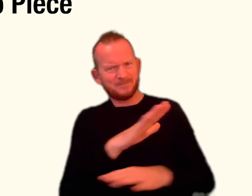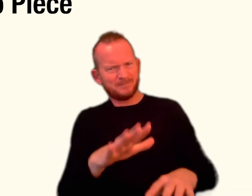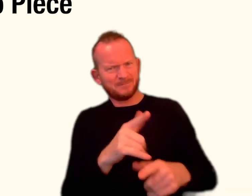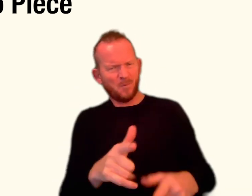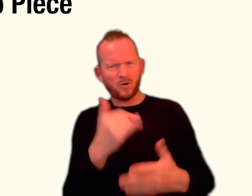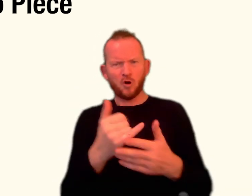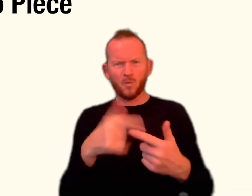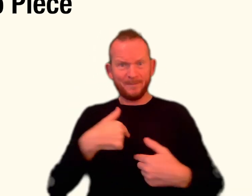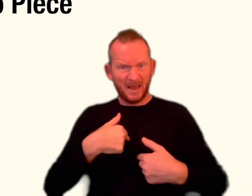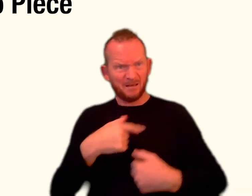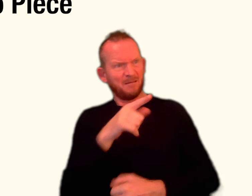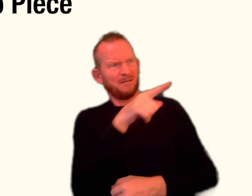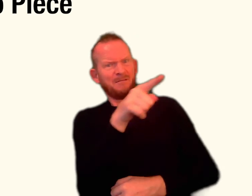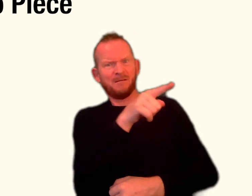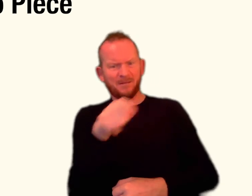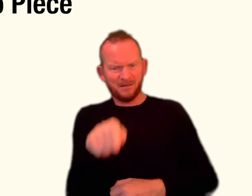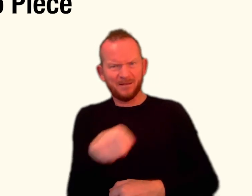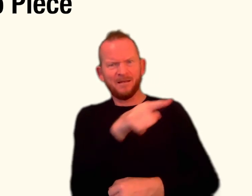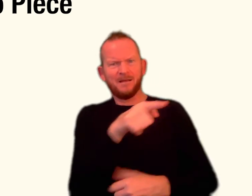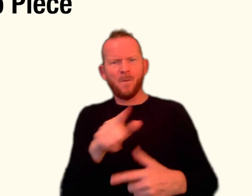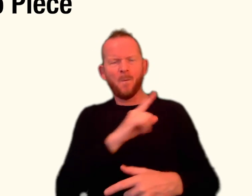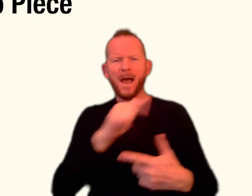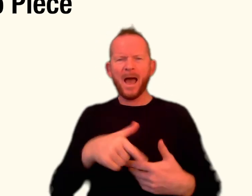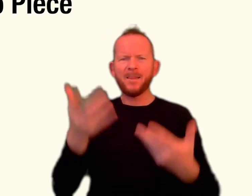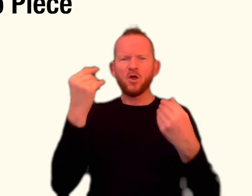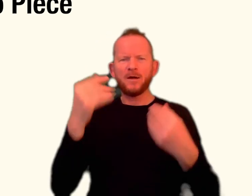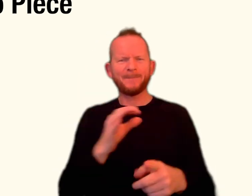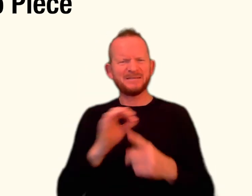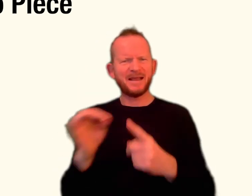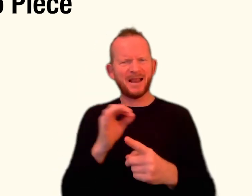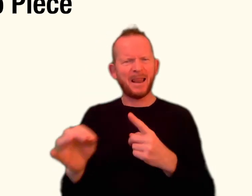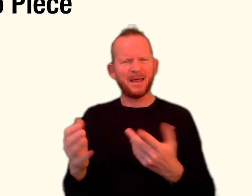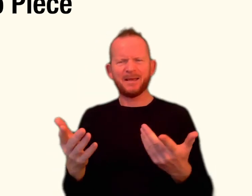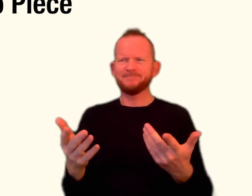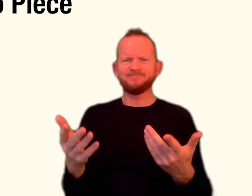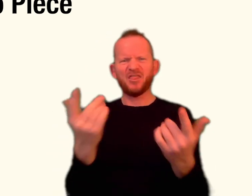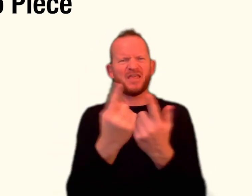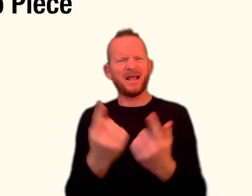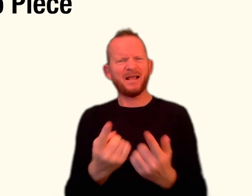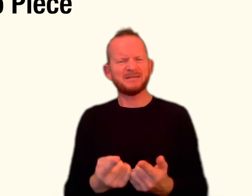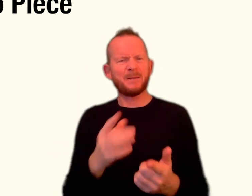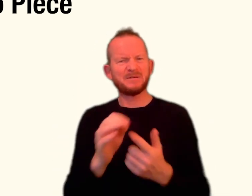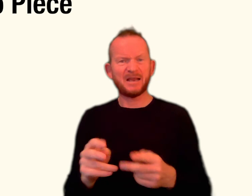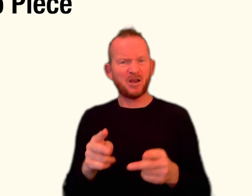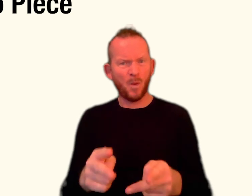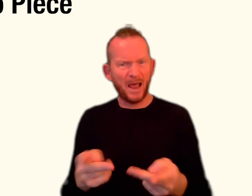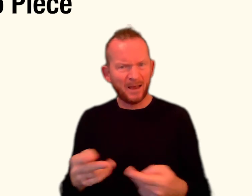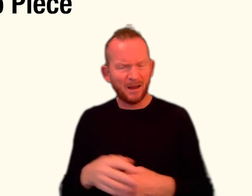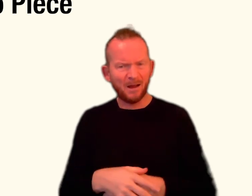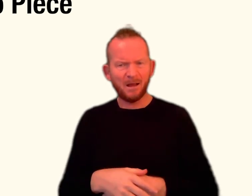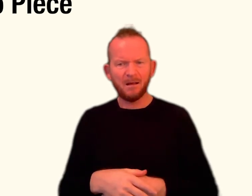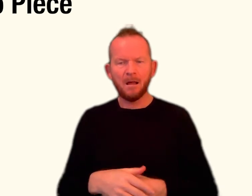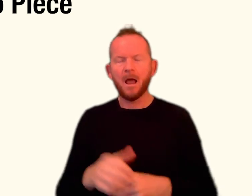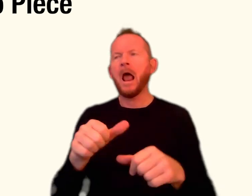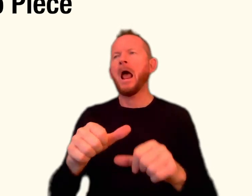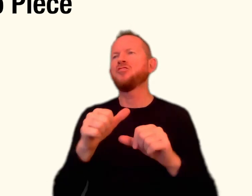with me, or why aren't I learning particular things in a particular way. And then